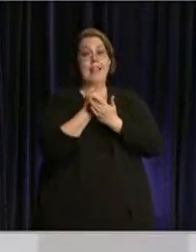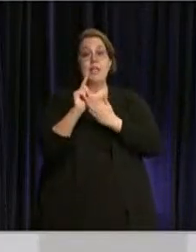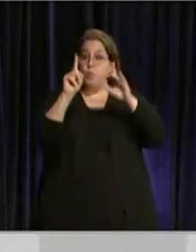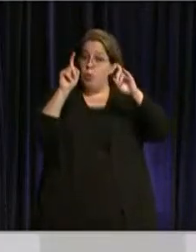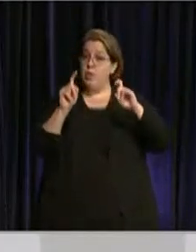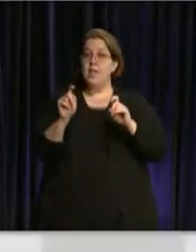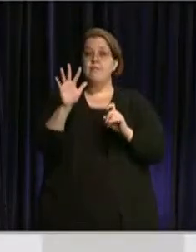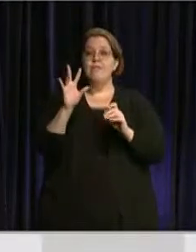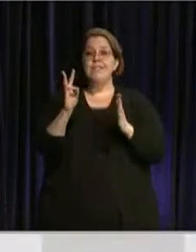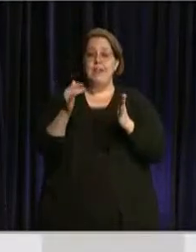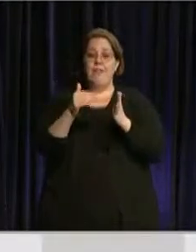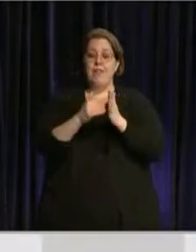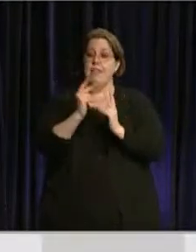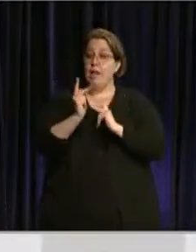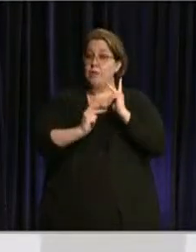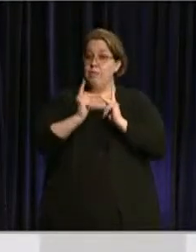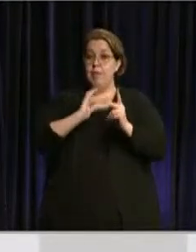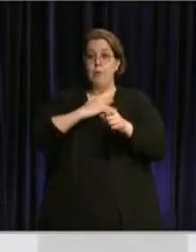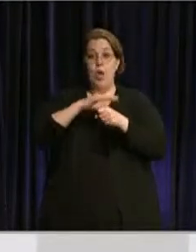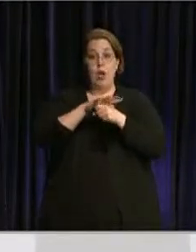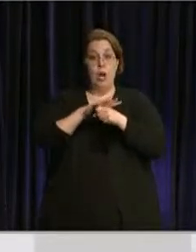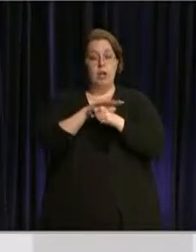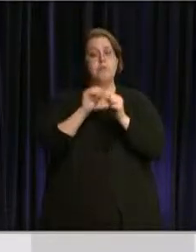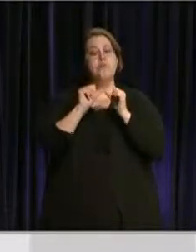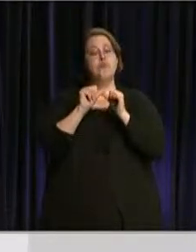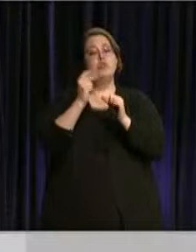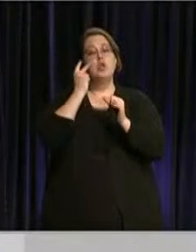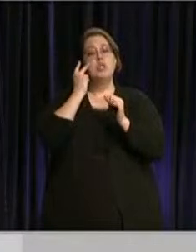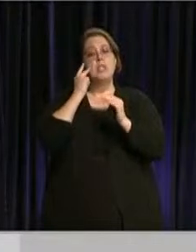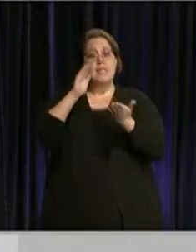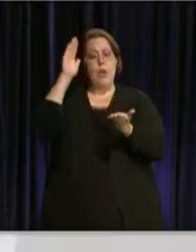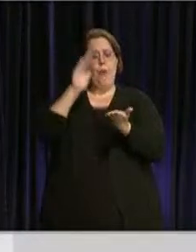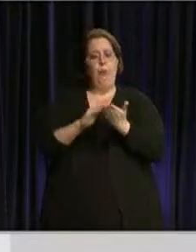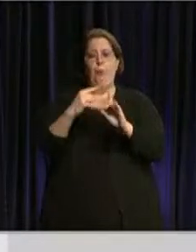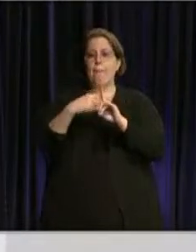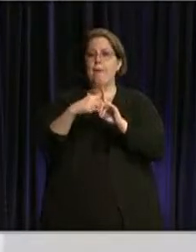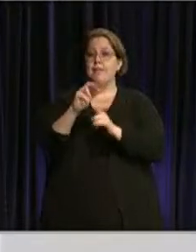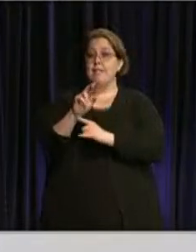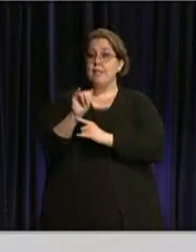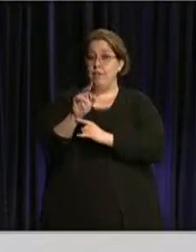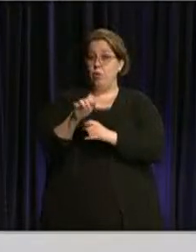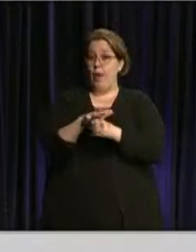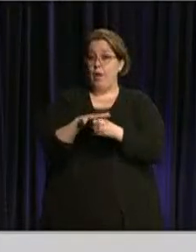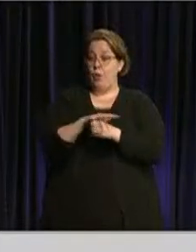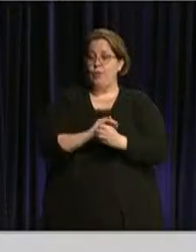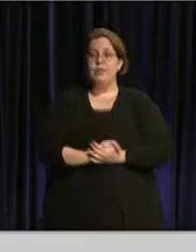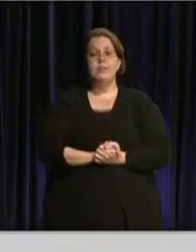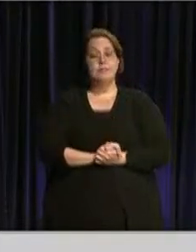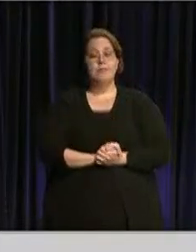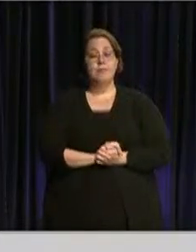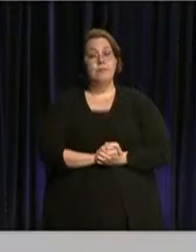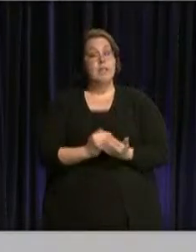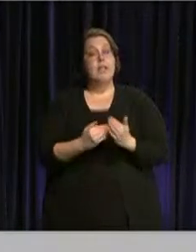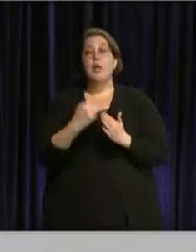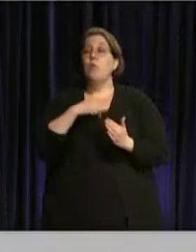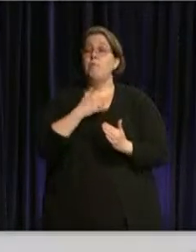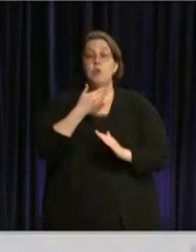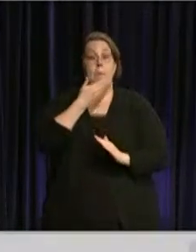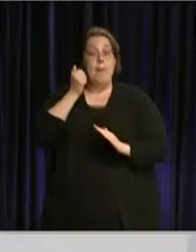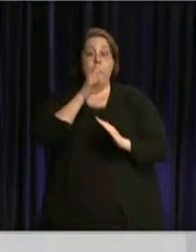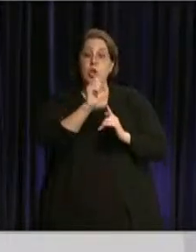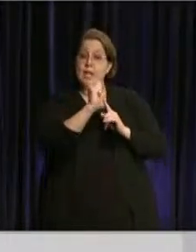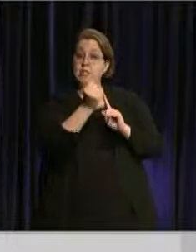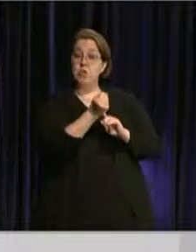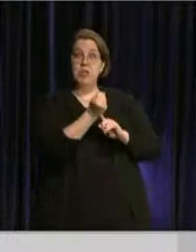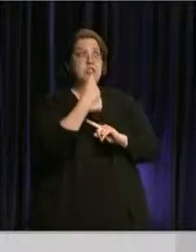tested 57,000 people in Bexar County, and we continue to see a low positivity rate locally. And again, we've been doing better in that department